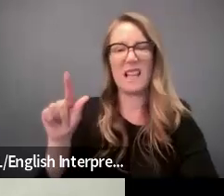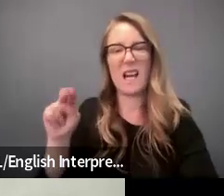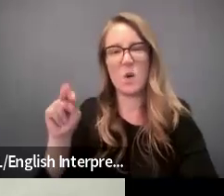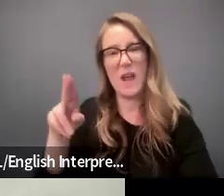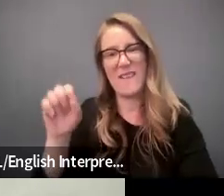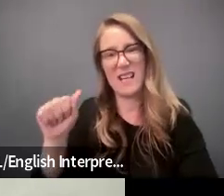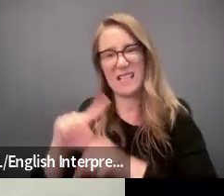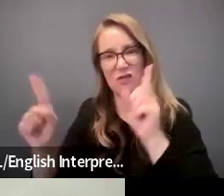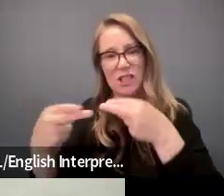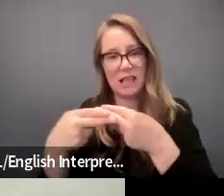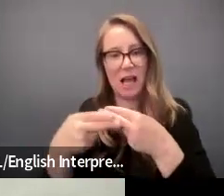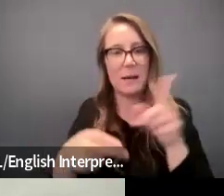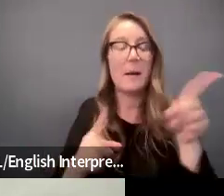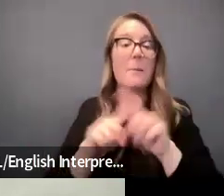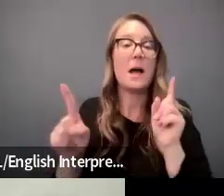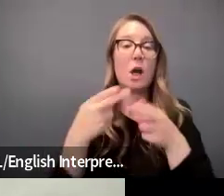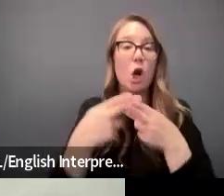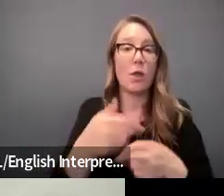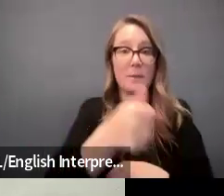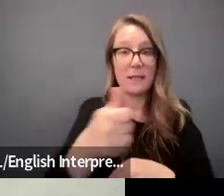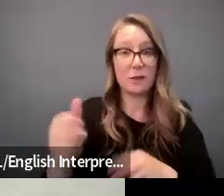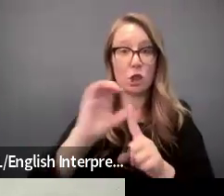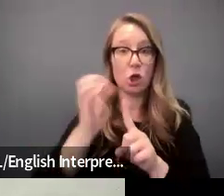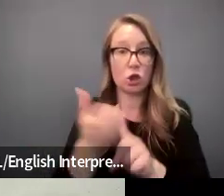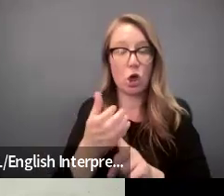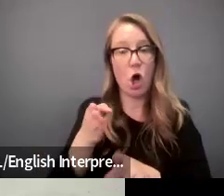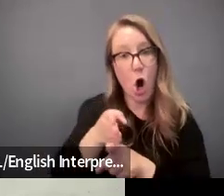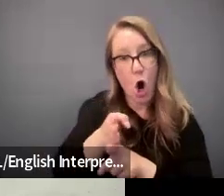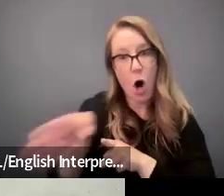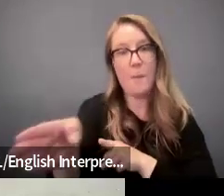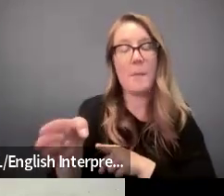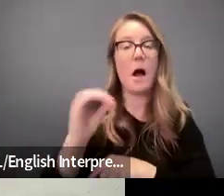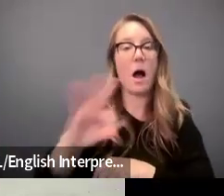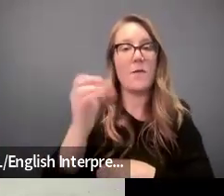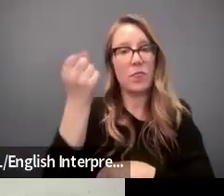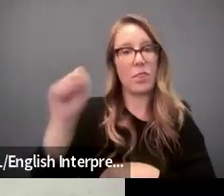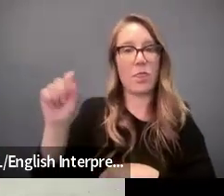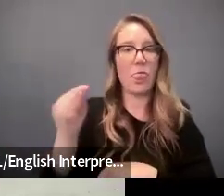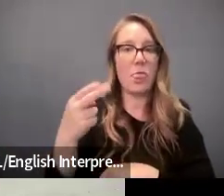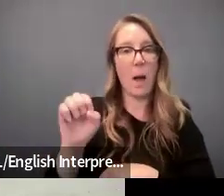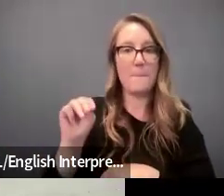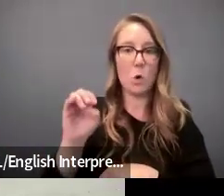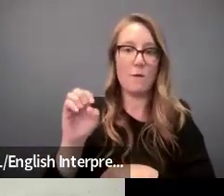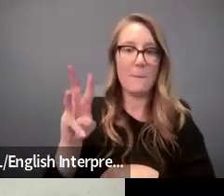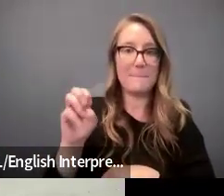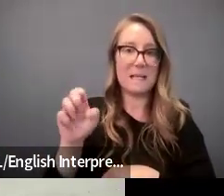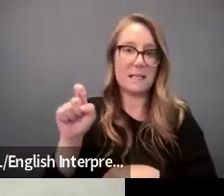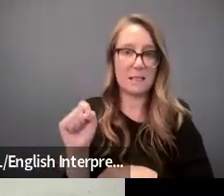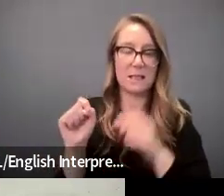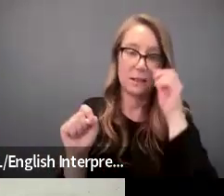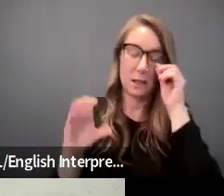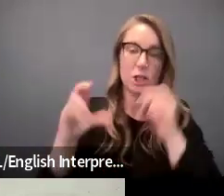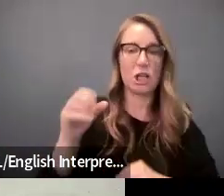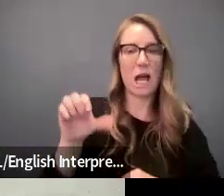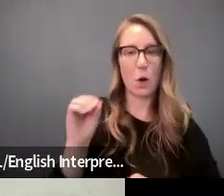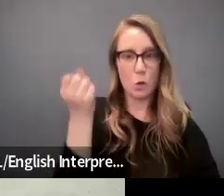side. And they call themselves the cultural arm of El Movimiento, the Chicano movement. I love the picture